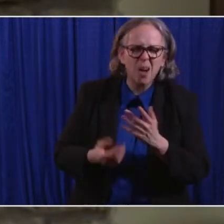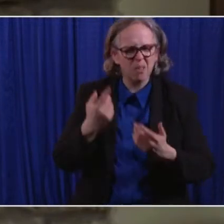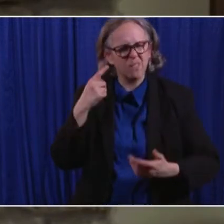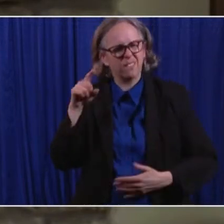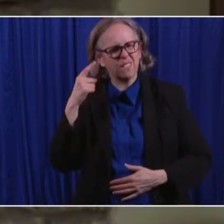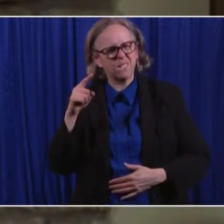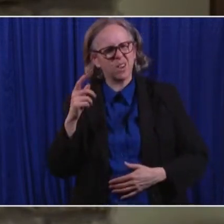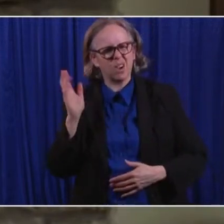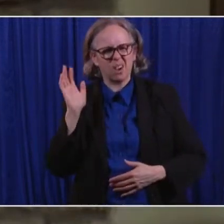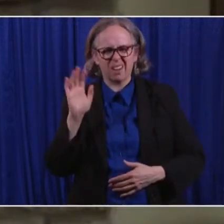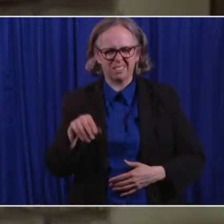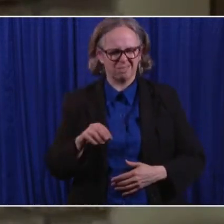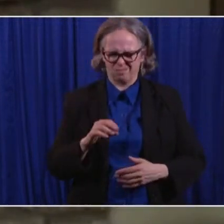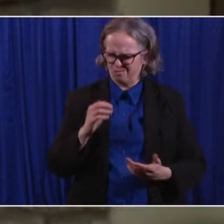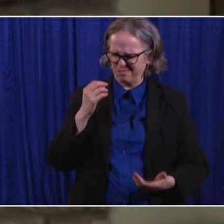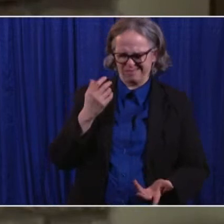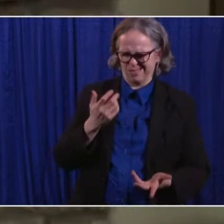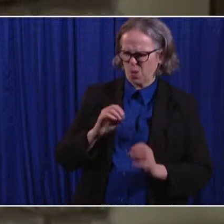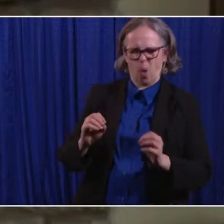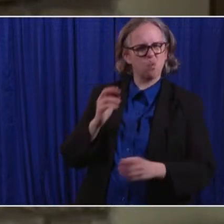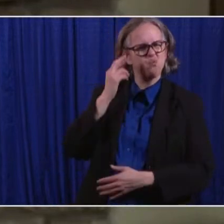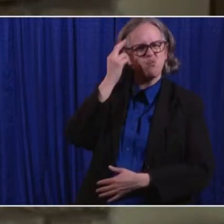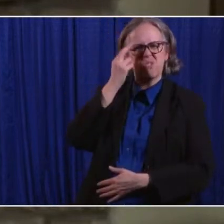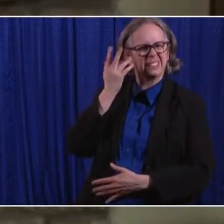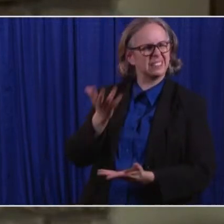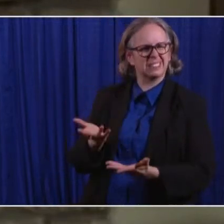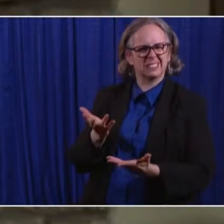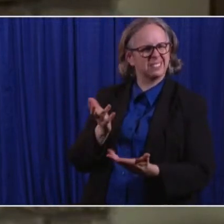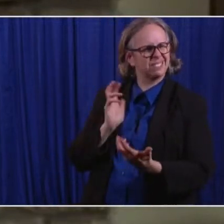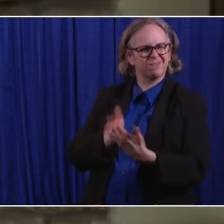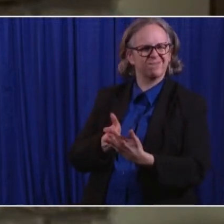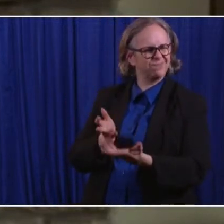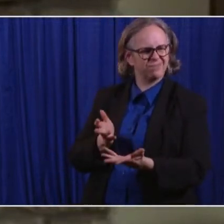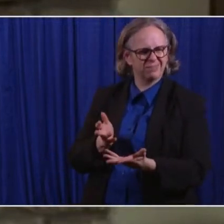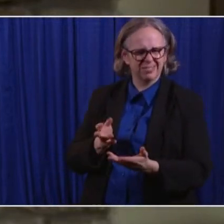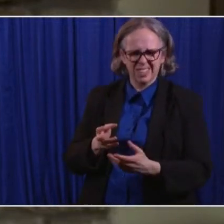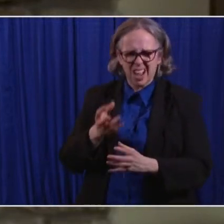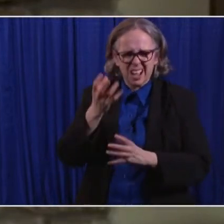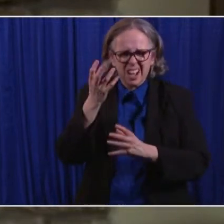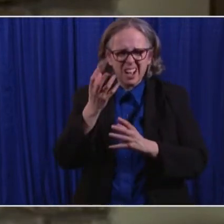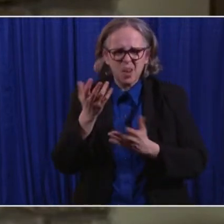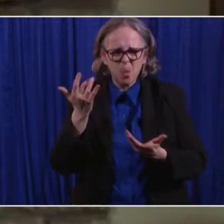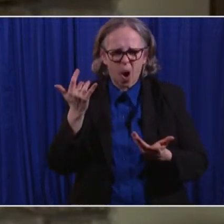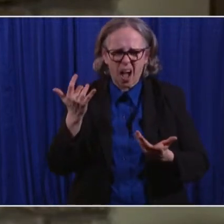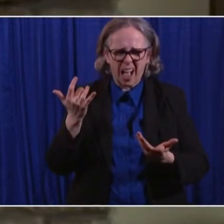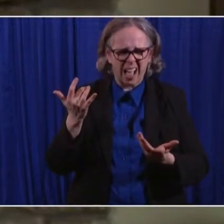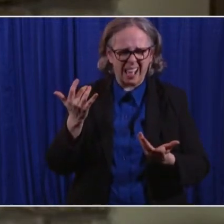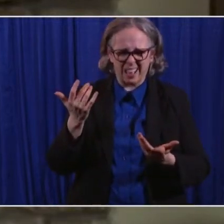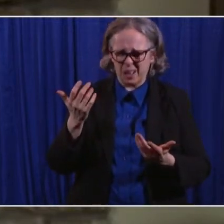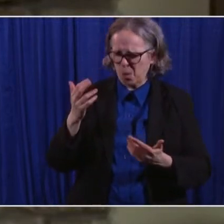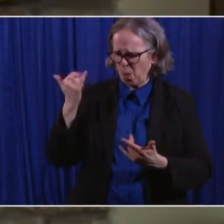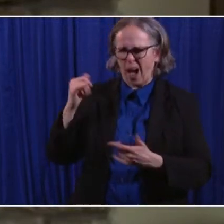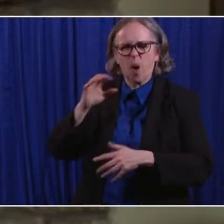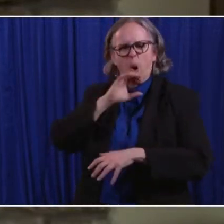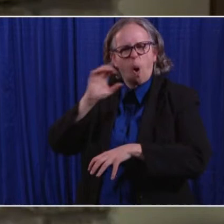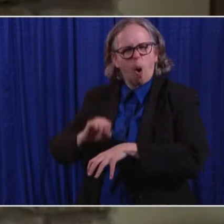logical reason. And they're gone because of some antiquated way of thinking that this is